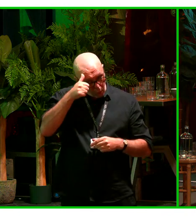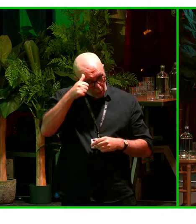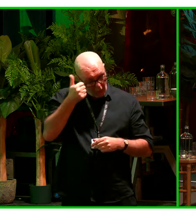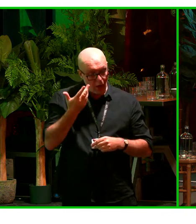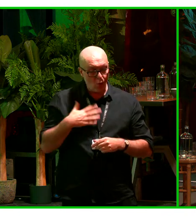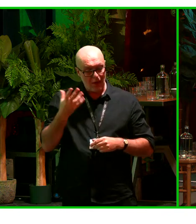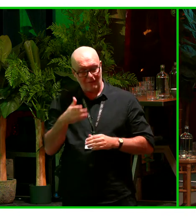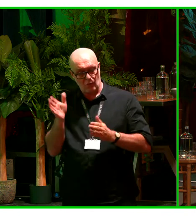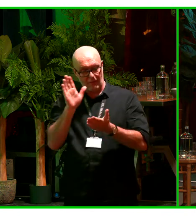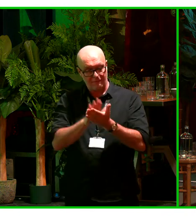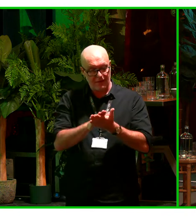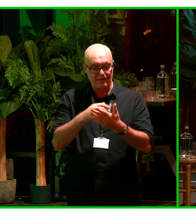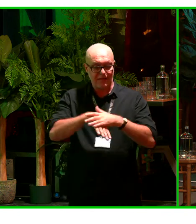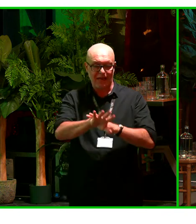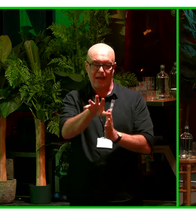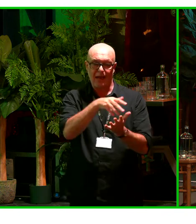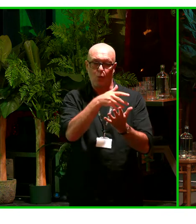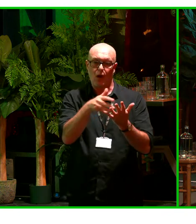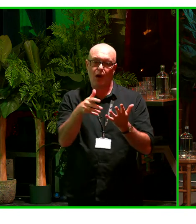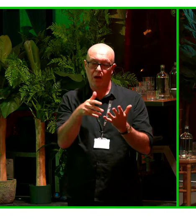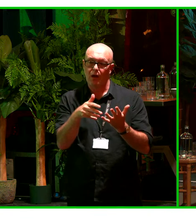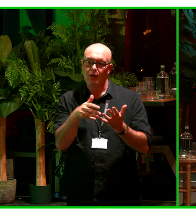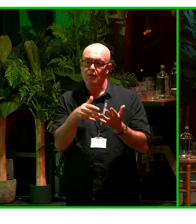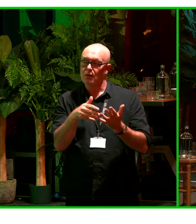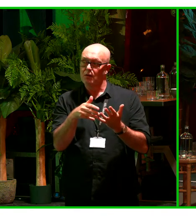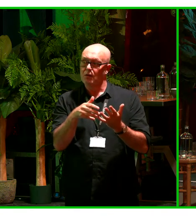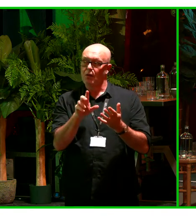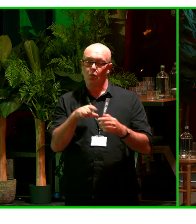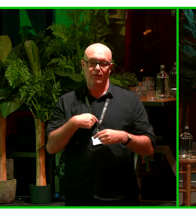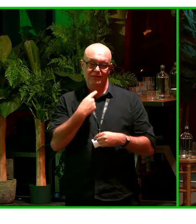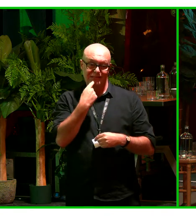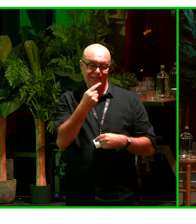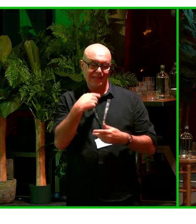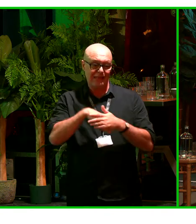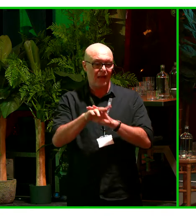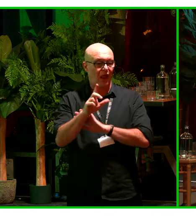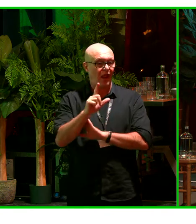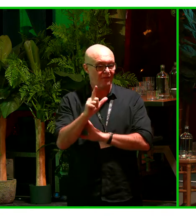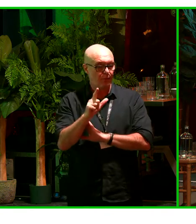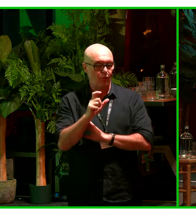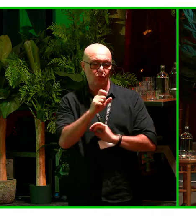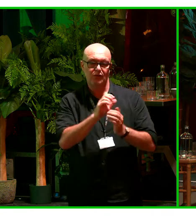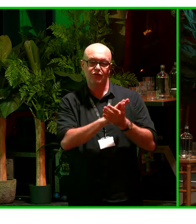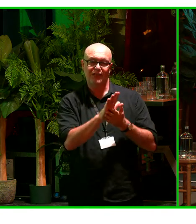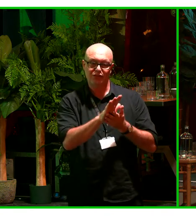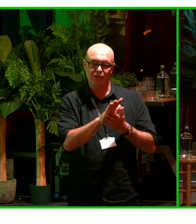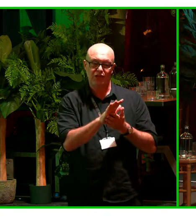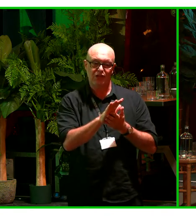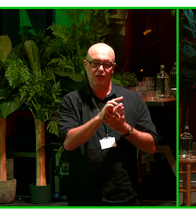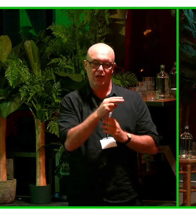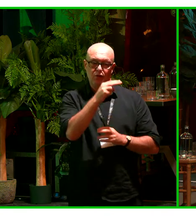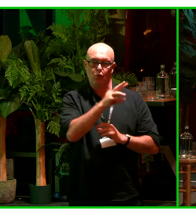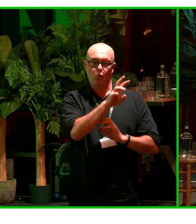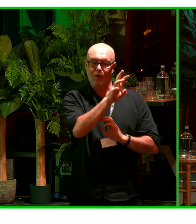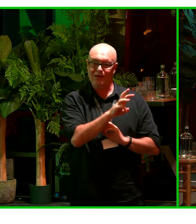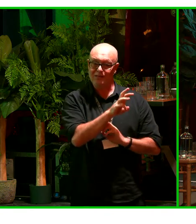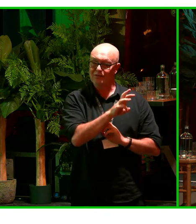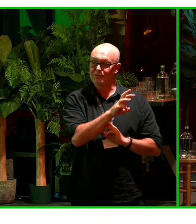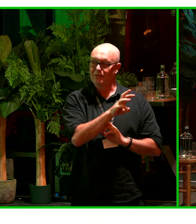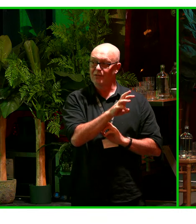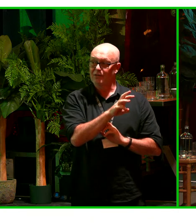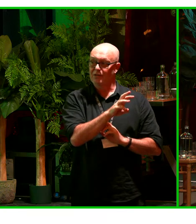We've predicted on our network in the Liverpool City region, Cheshire and Warrington, and the North Wales area,